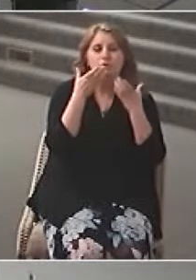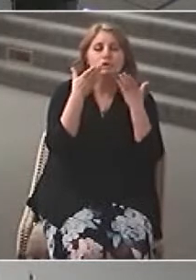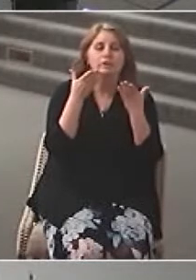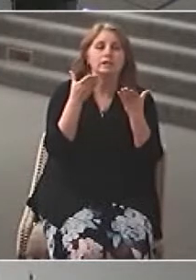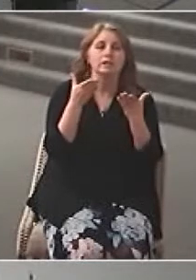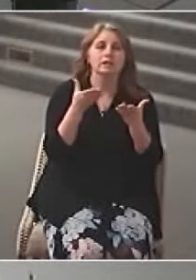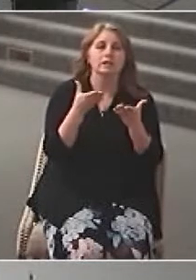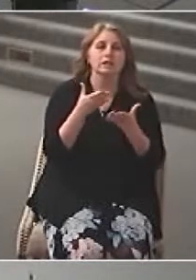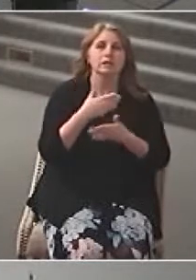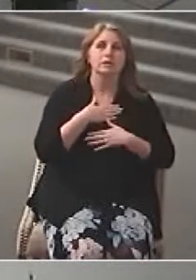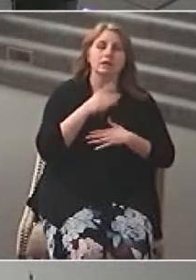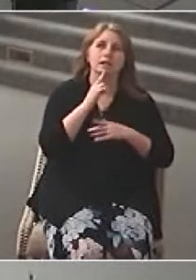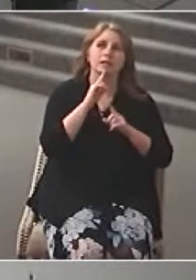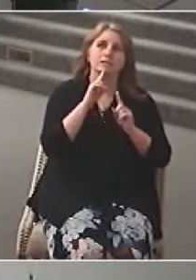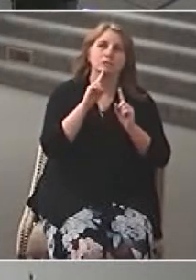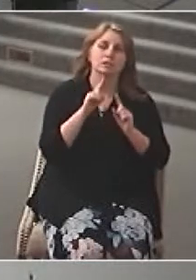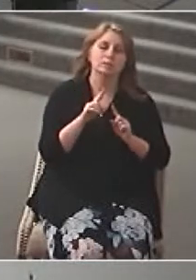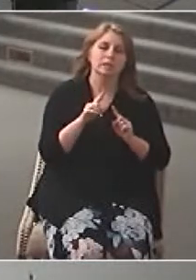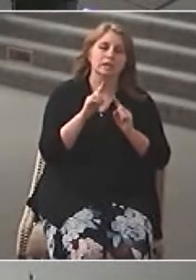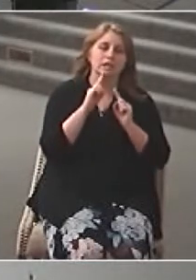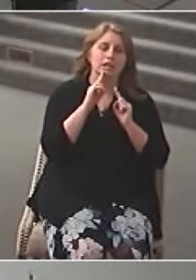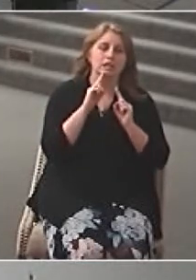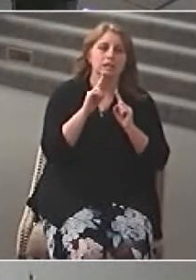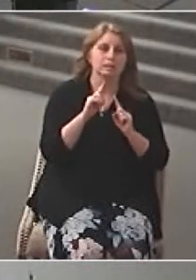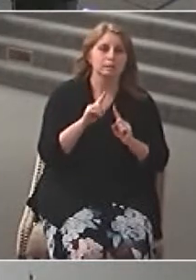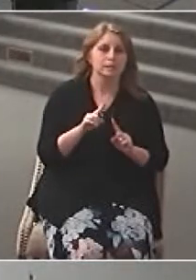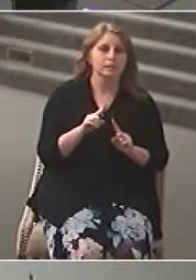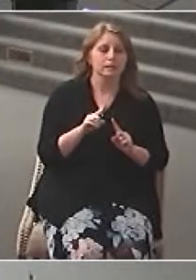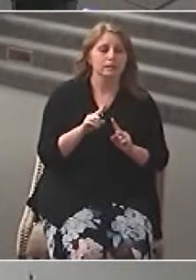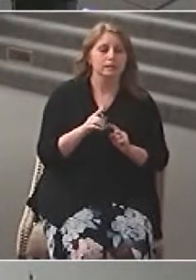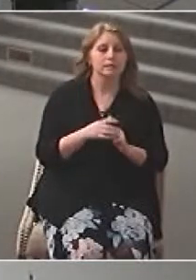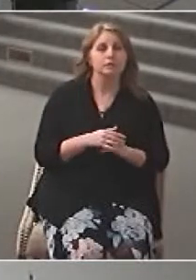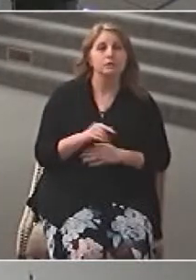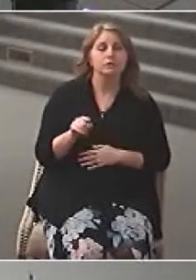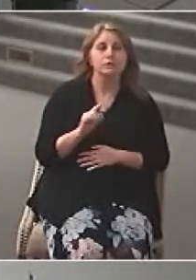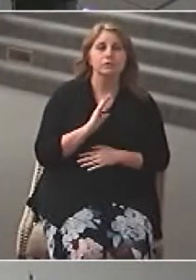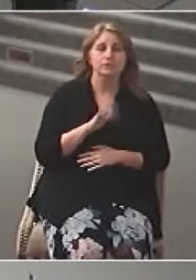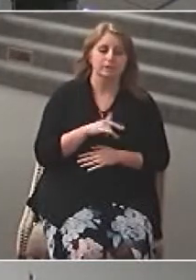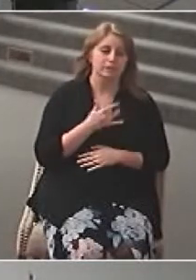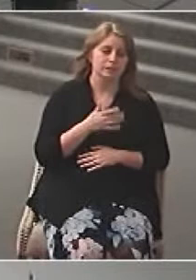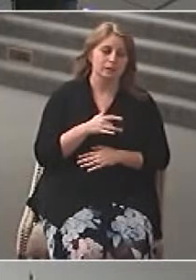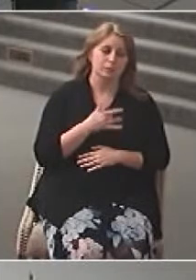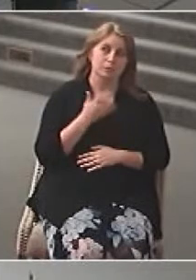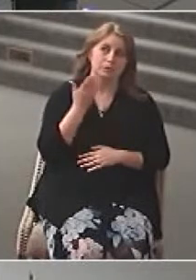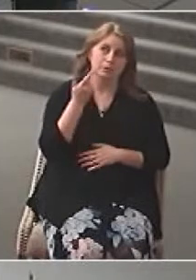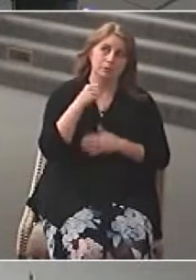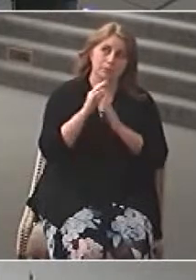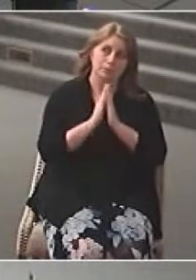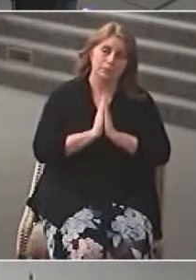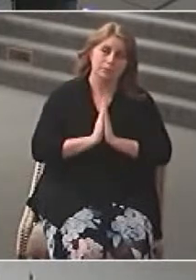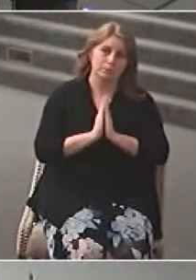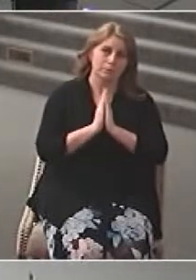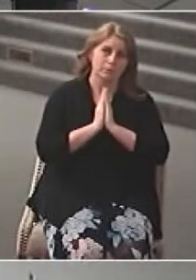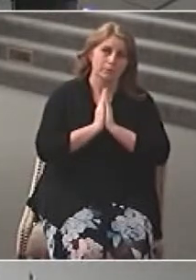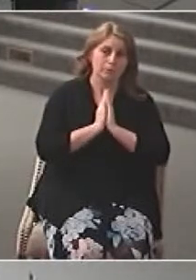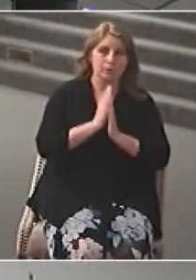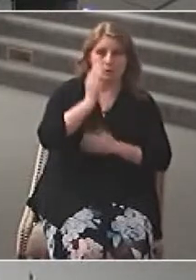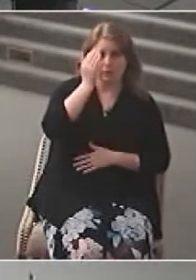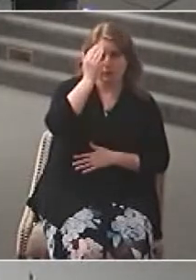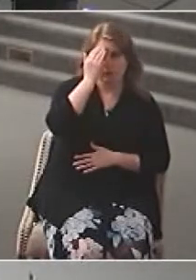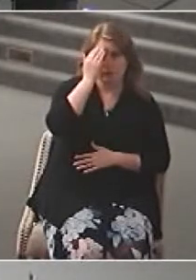faintest cry, answered by and by. Feel a little prayer will turn